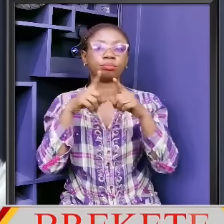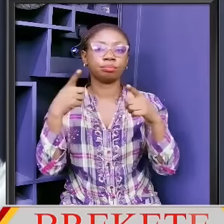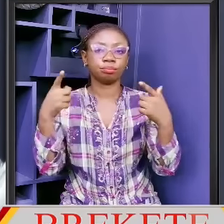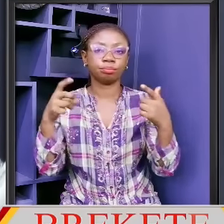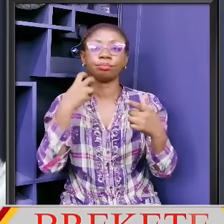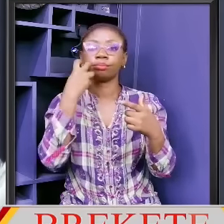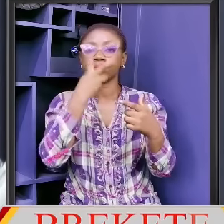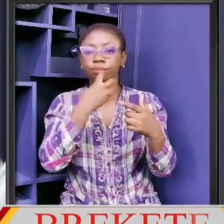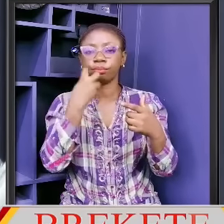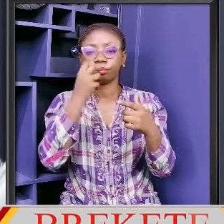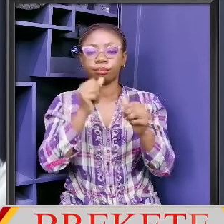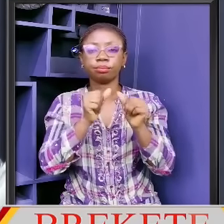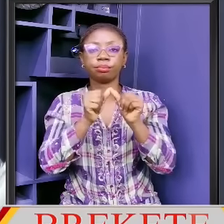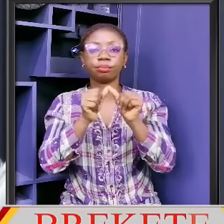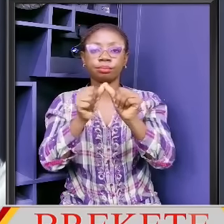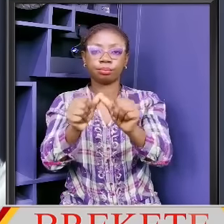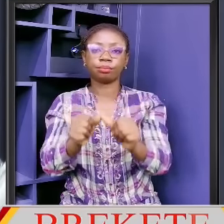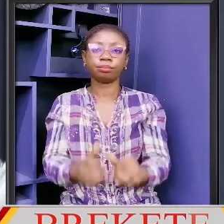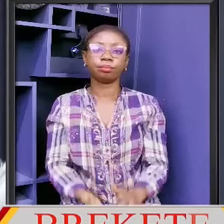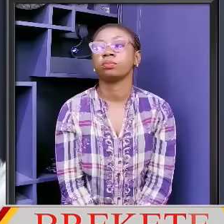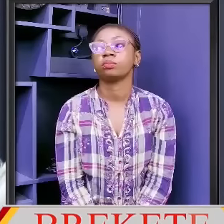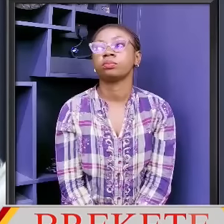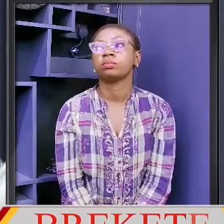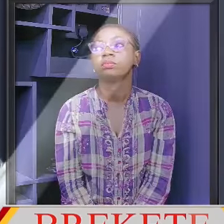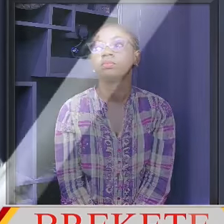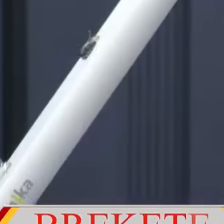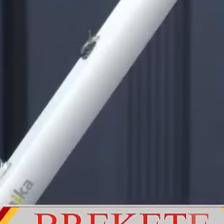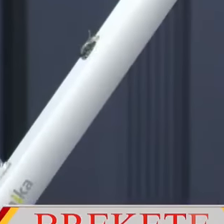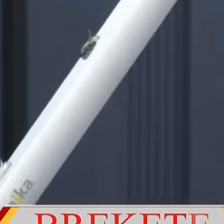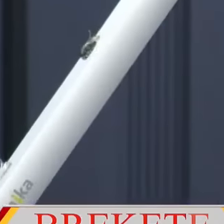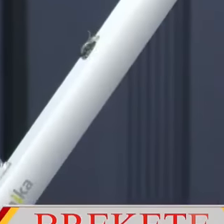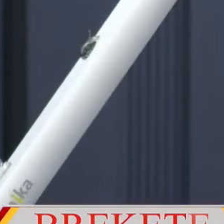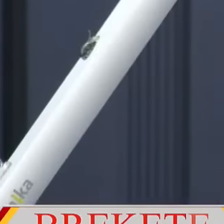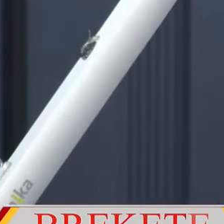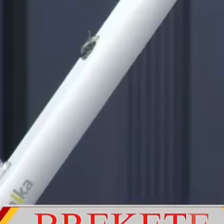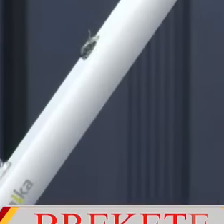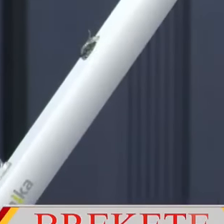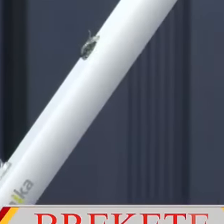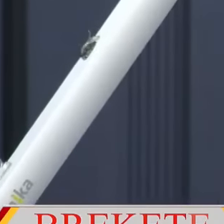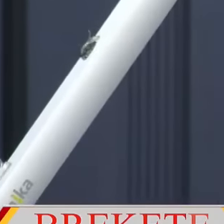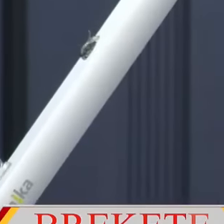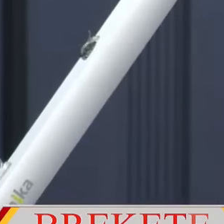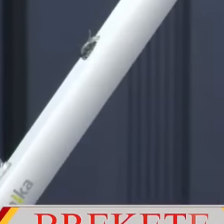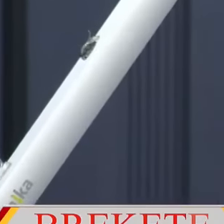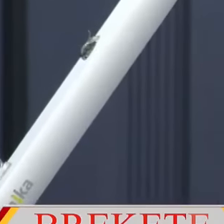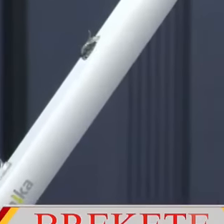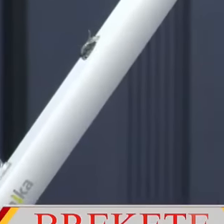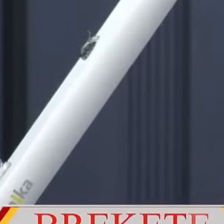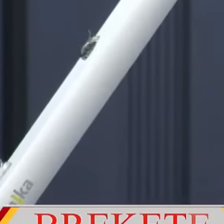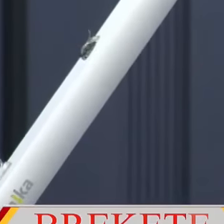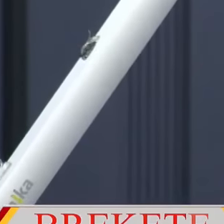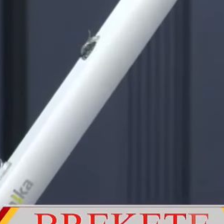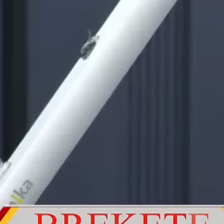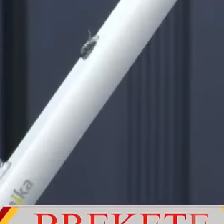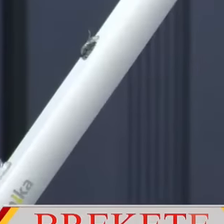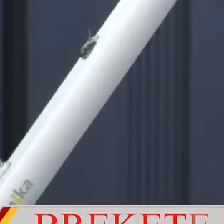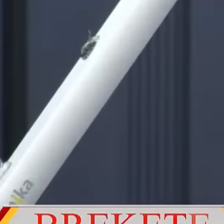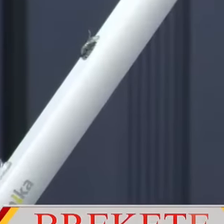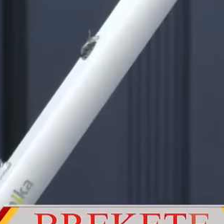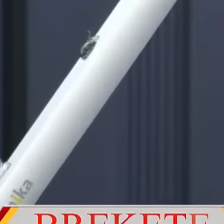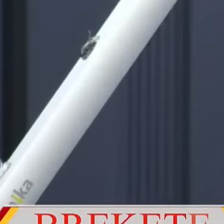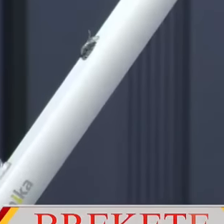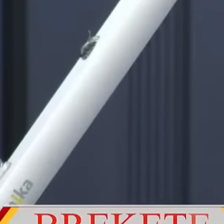Alhamdulillah, ya hakuri na shiga haƙin ka kana bacci na tada ka. Wasu bararo ne. Wanda yake ne lokacin ma da abun ya